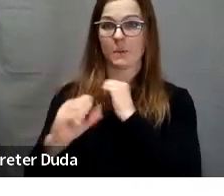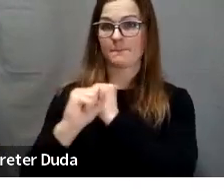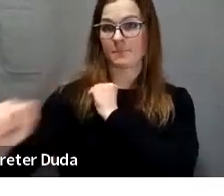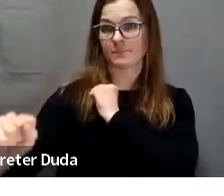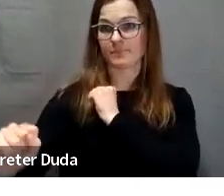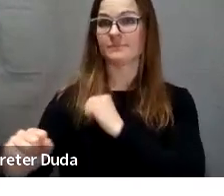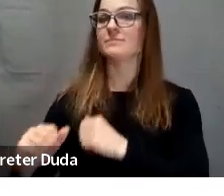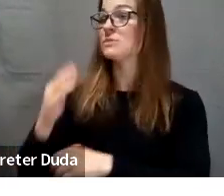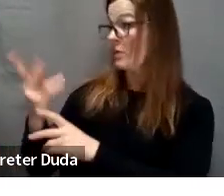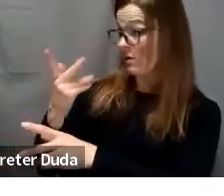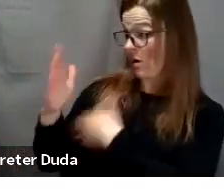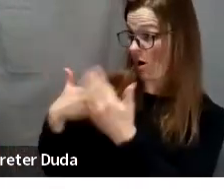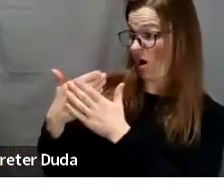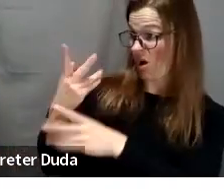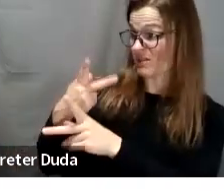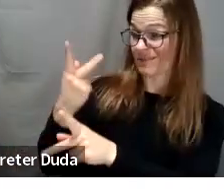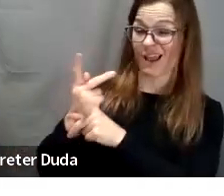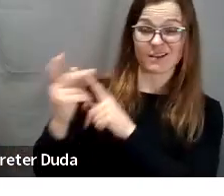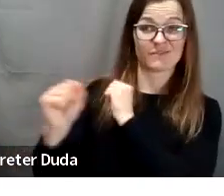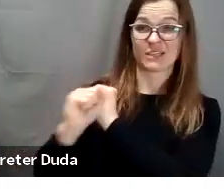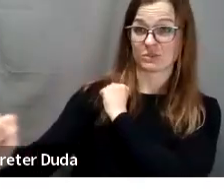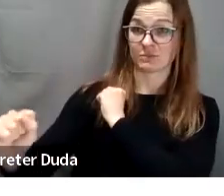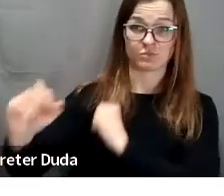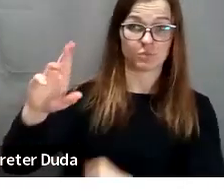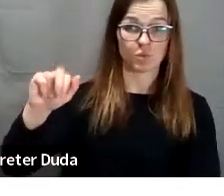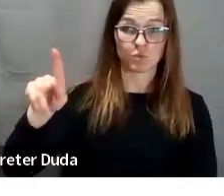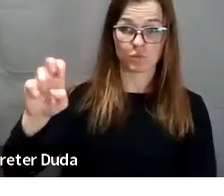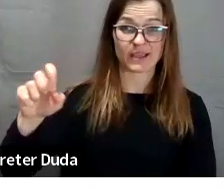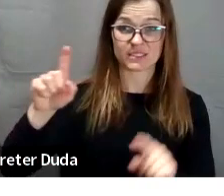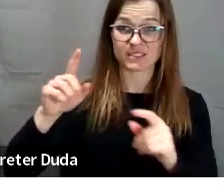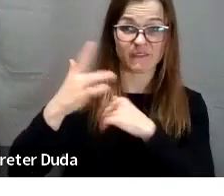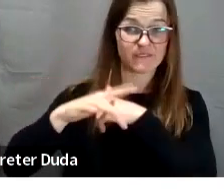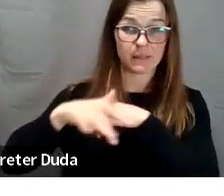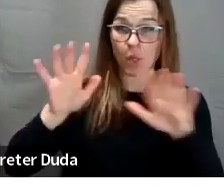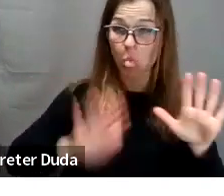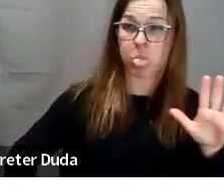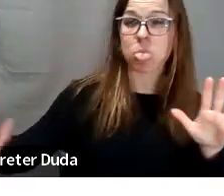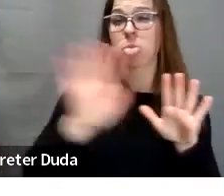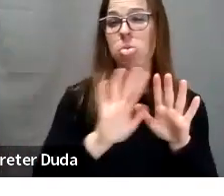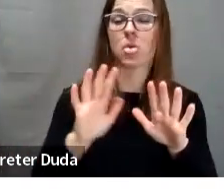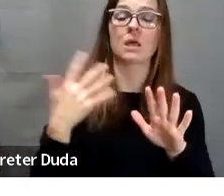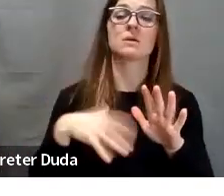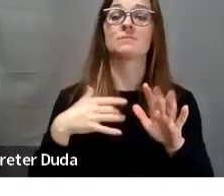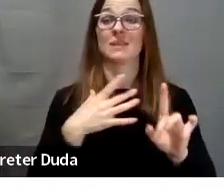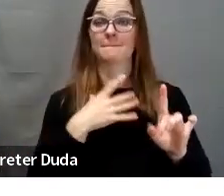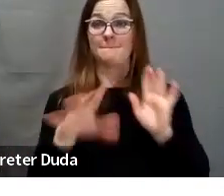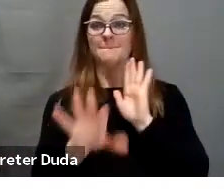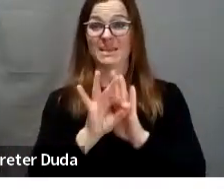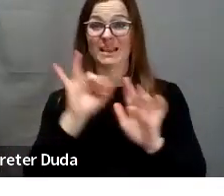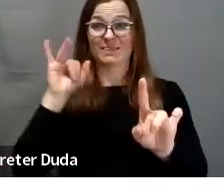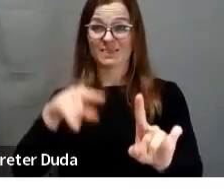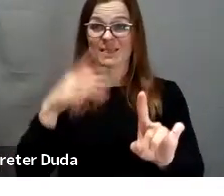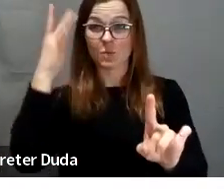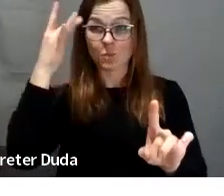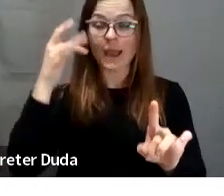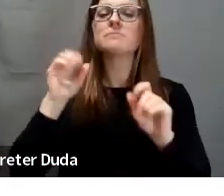There are all types of extendable rakes out there too. Mhm. I think what we liked about this one is that you could adjust it,